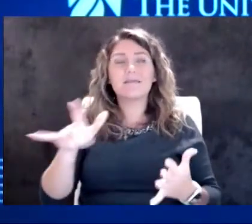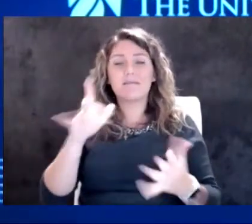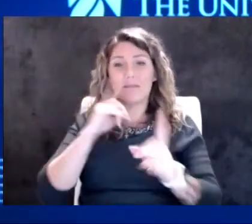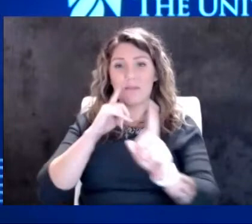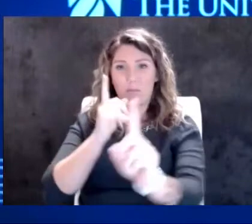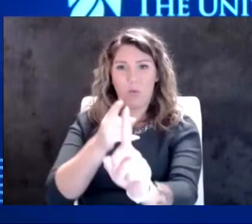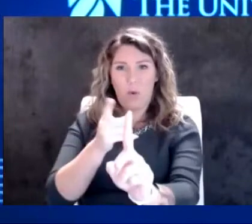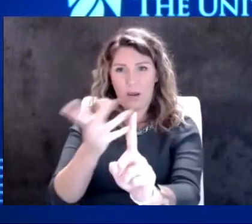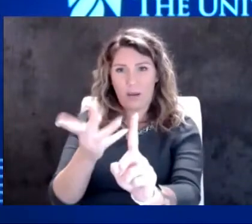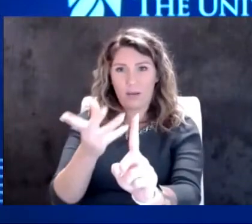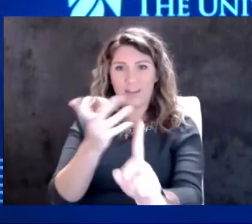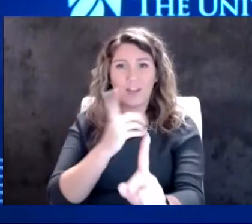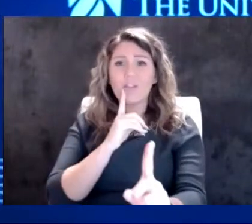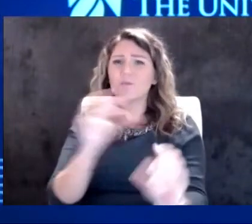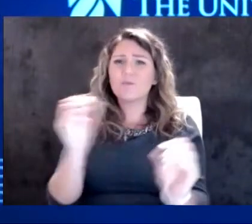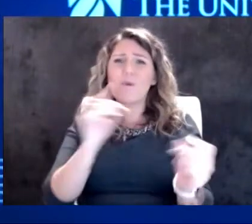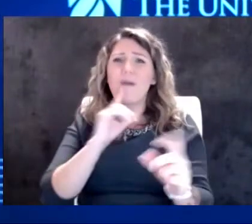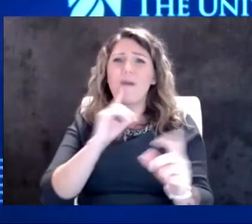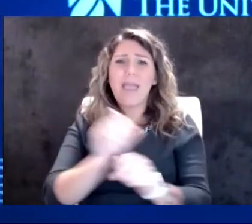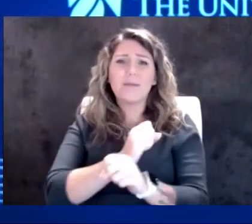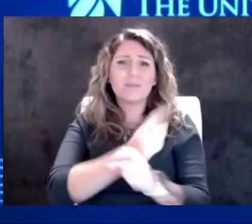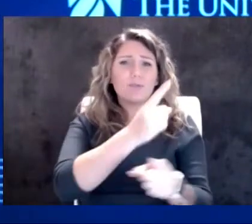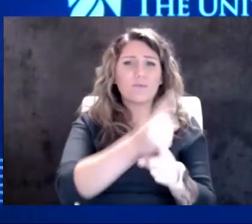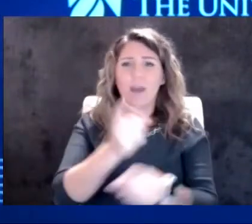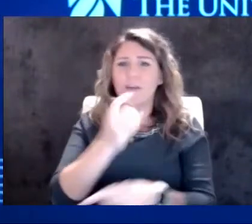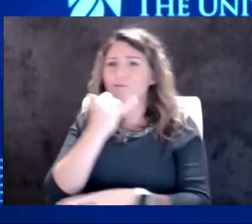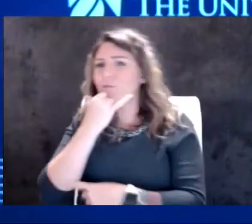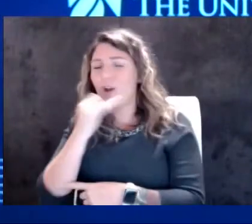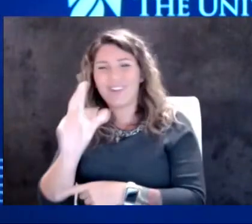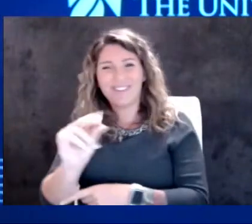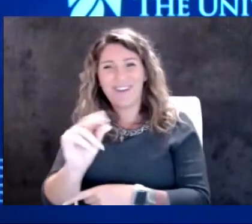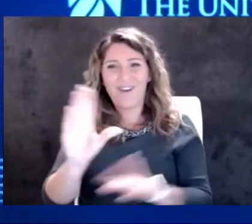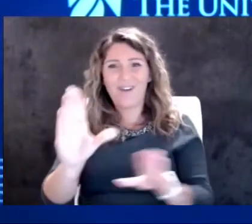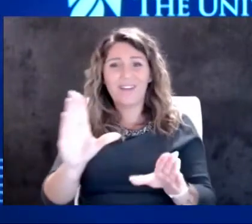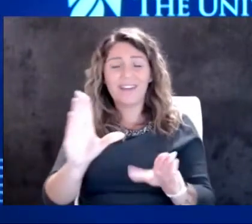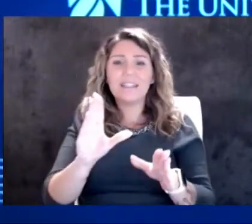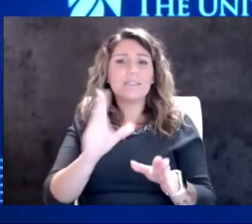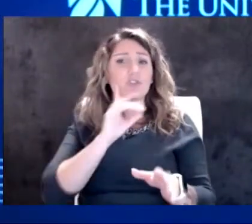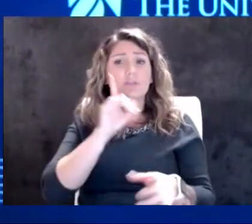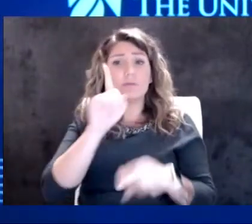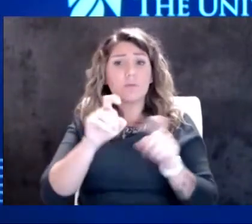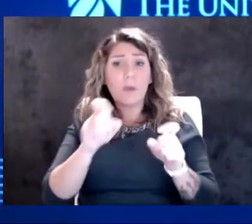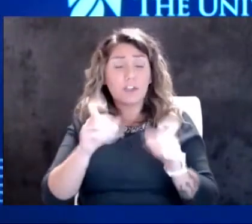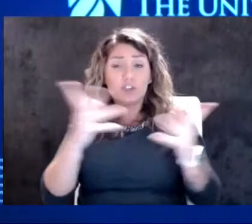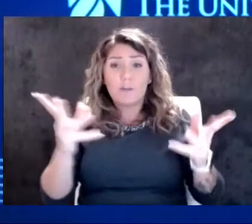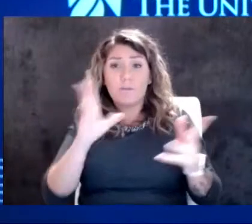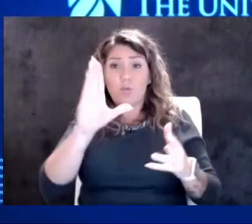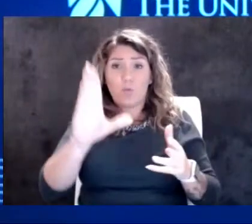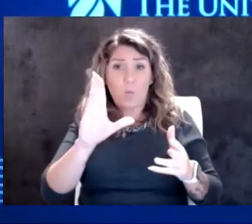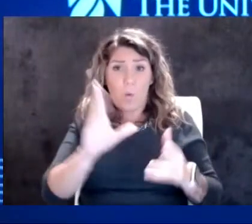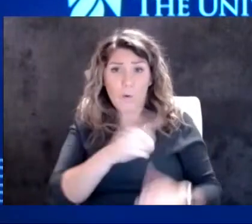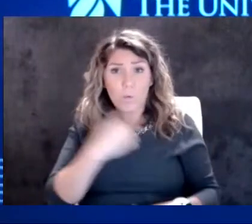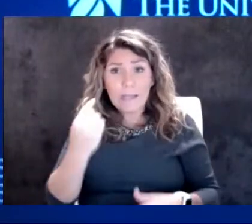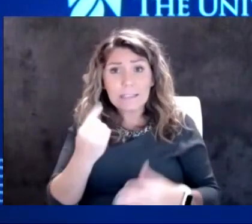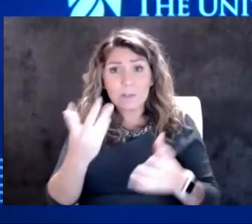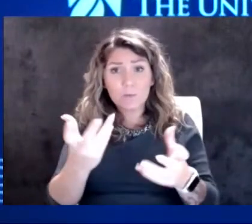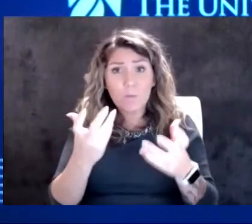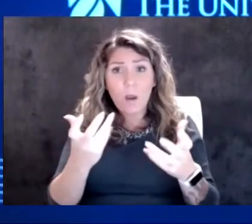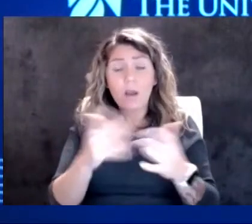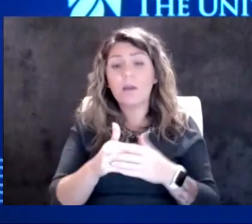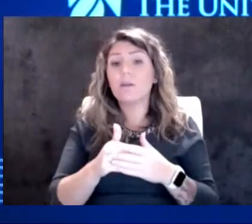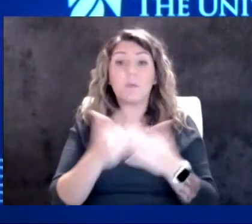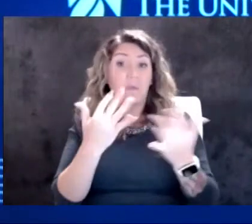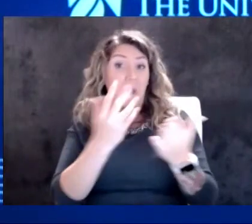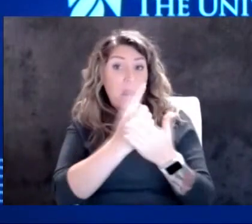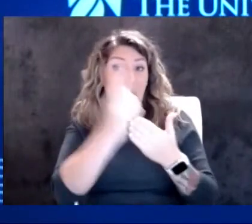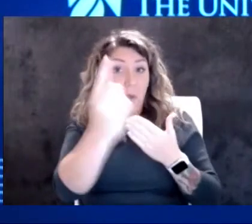no absolute right or absolute wrong here. It's just a question of relative risk. And if you decide, well, I'm going to wait a week, does that week actually become